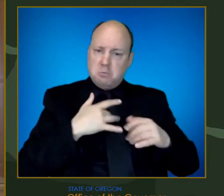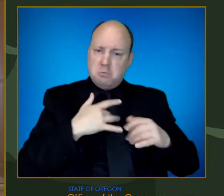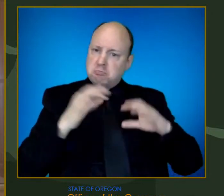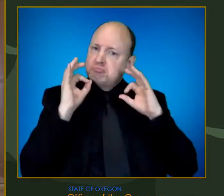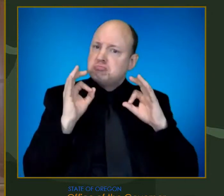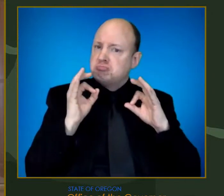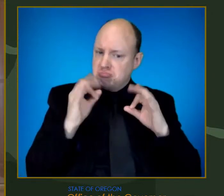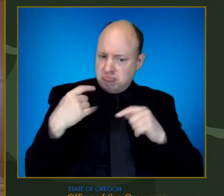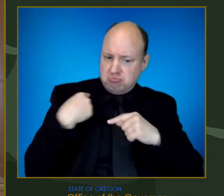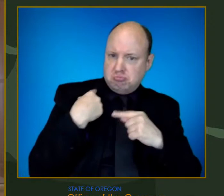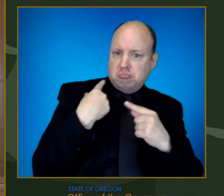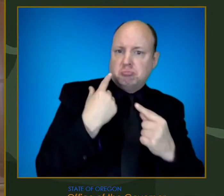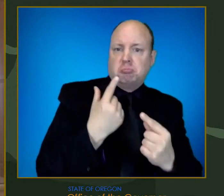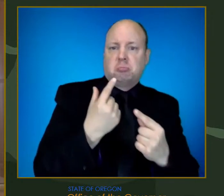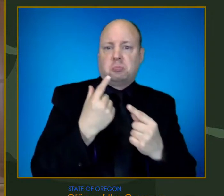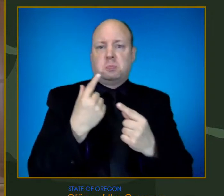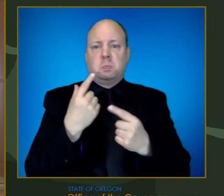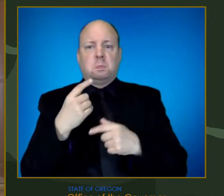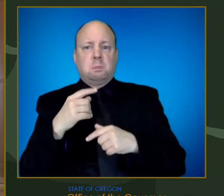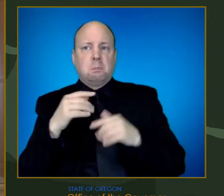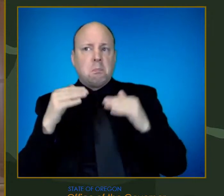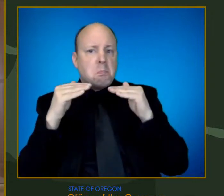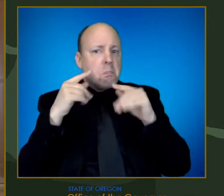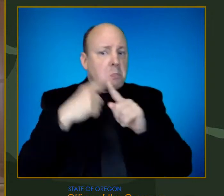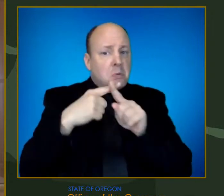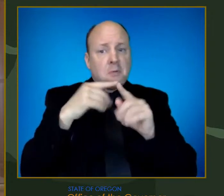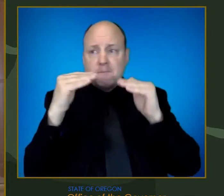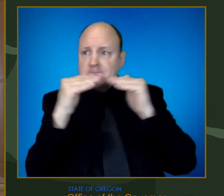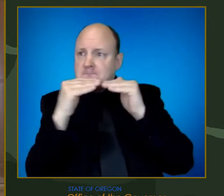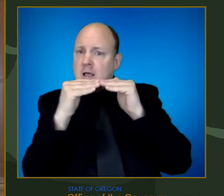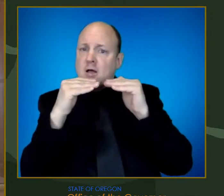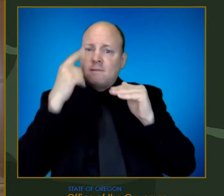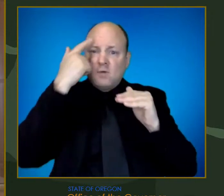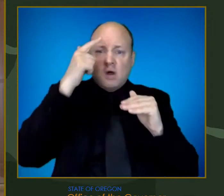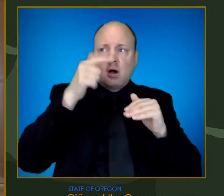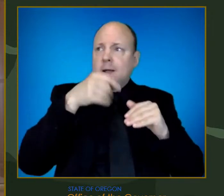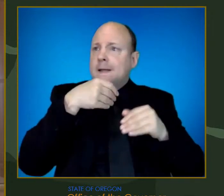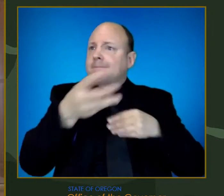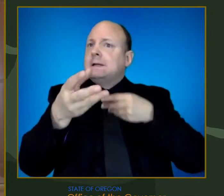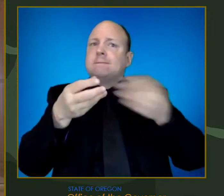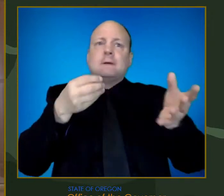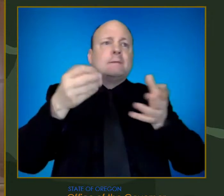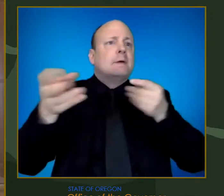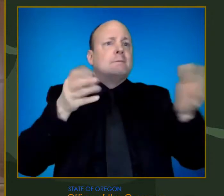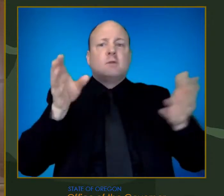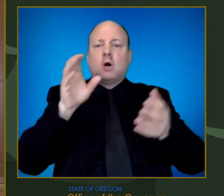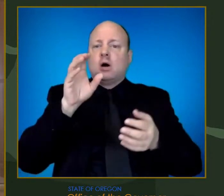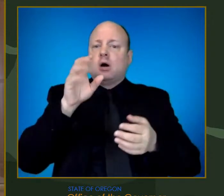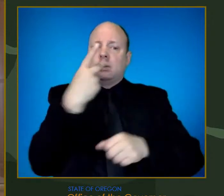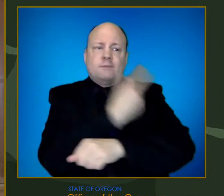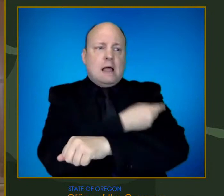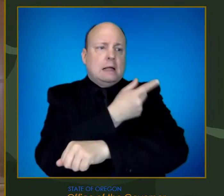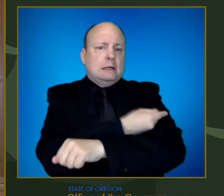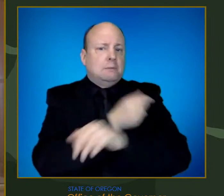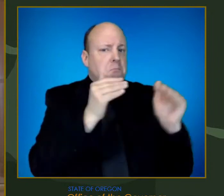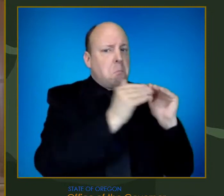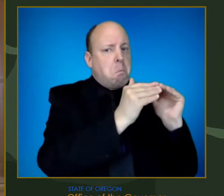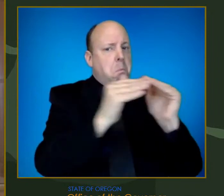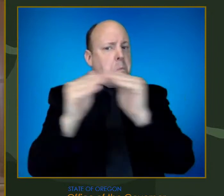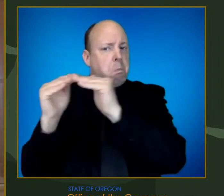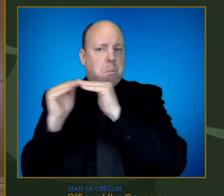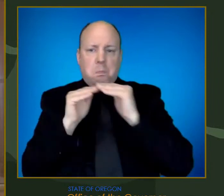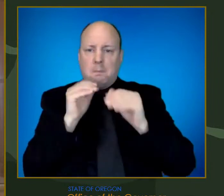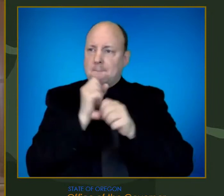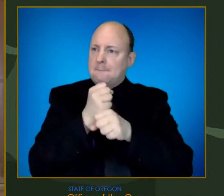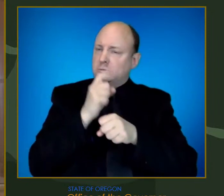equitably as possible, to get vaccines as arms, that we can continue to keep people safe under the restrictions that we have in